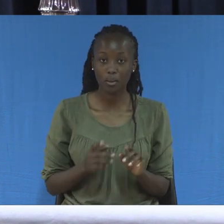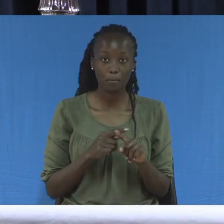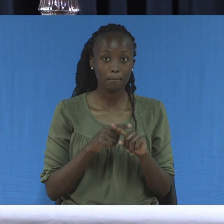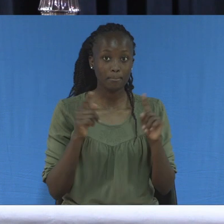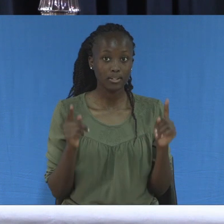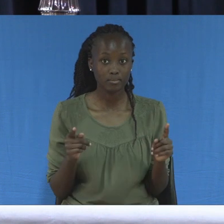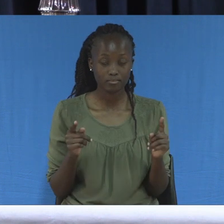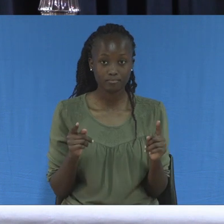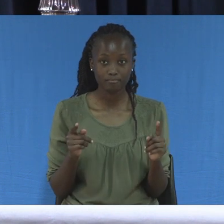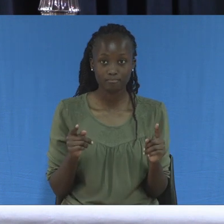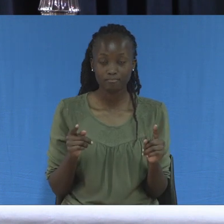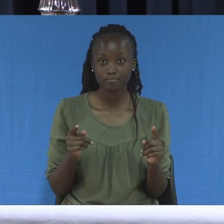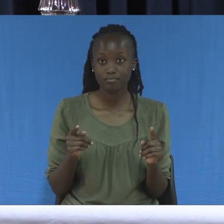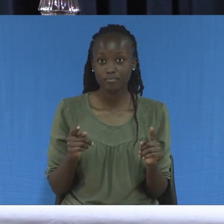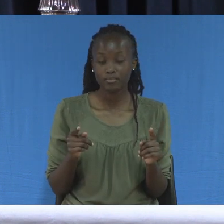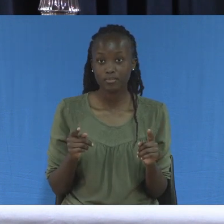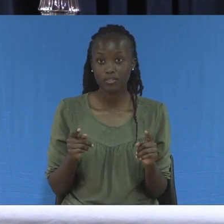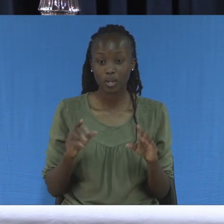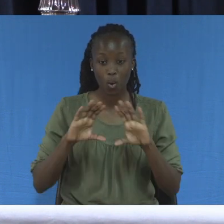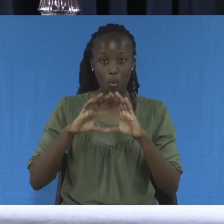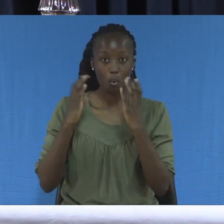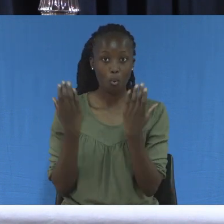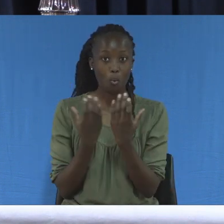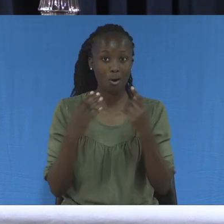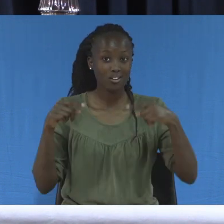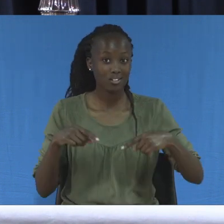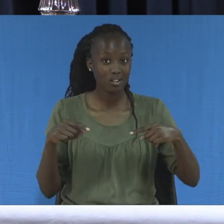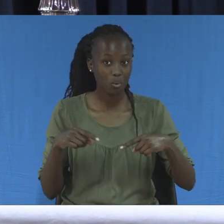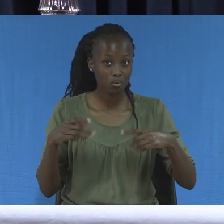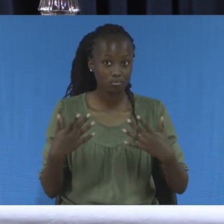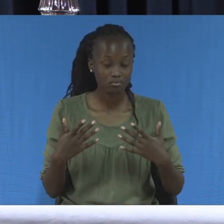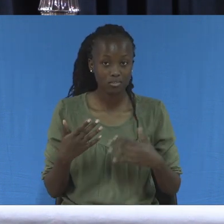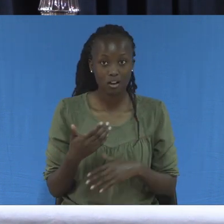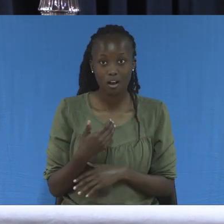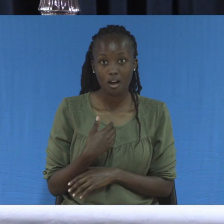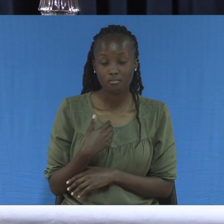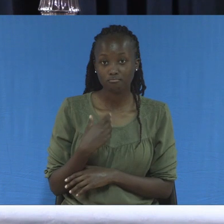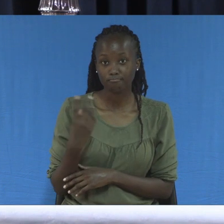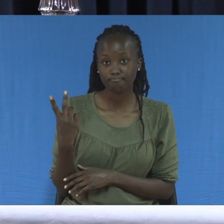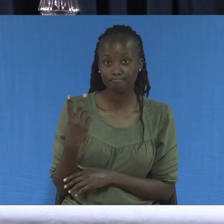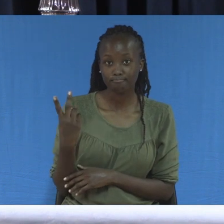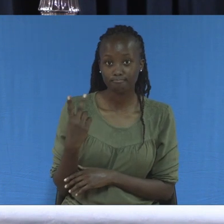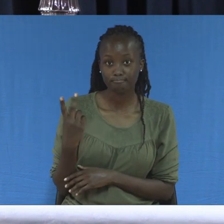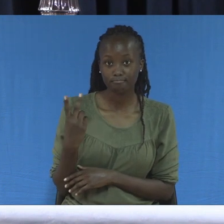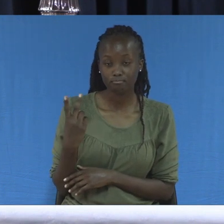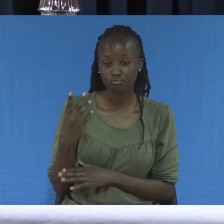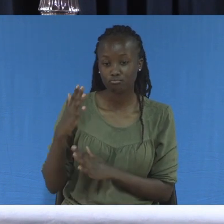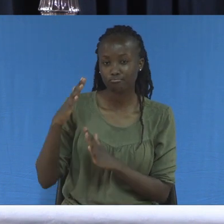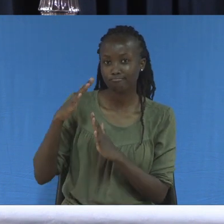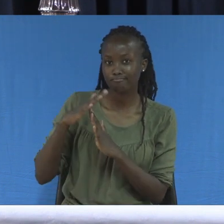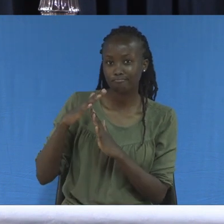However, in the world today, we have two